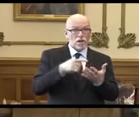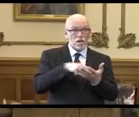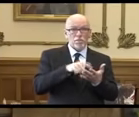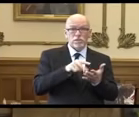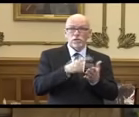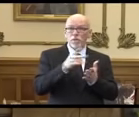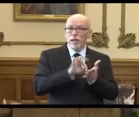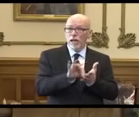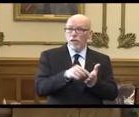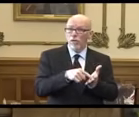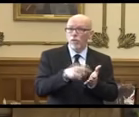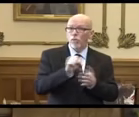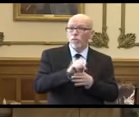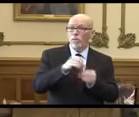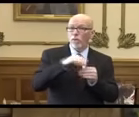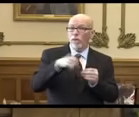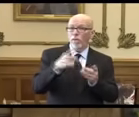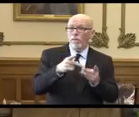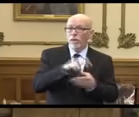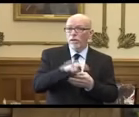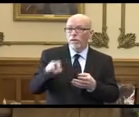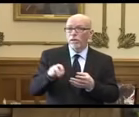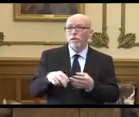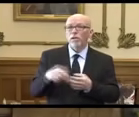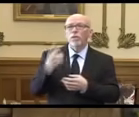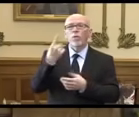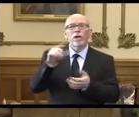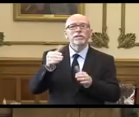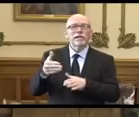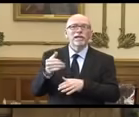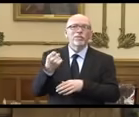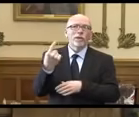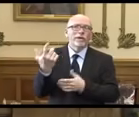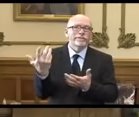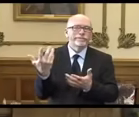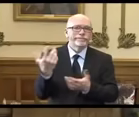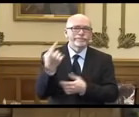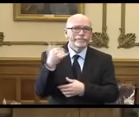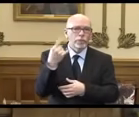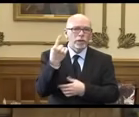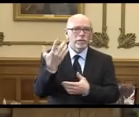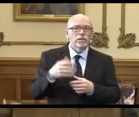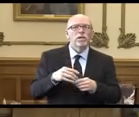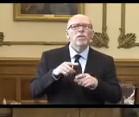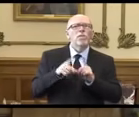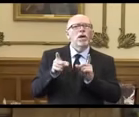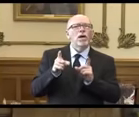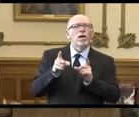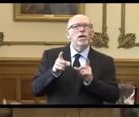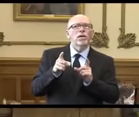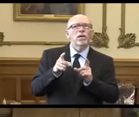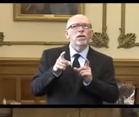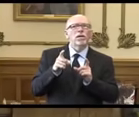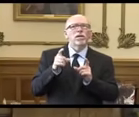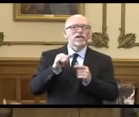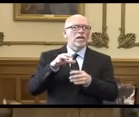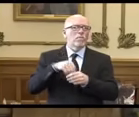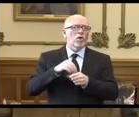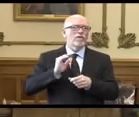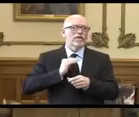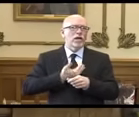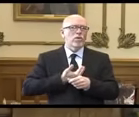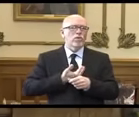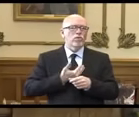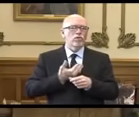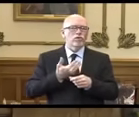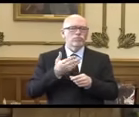than one facility. Obviously the death would be still would hold as one. That's part of what we're going to be doing as we look